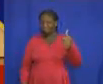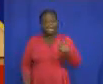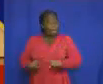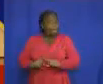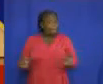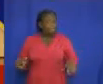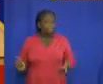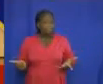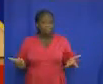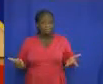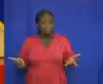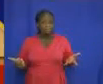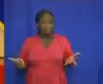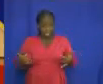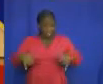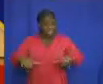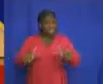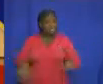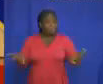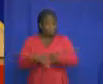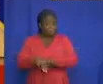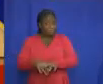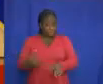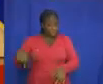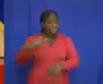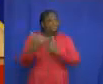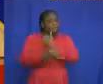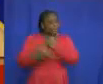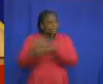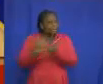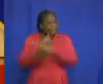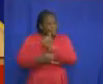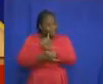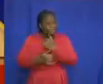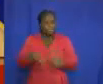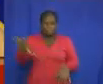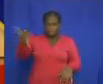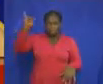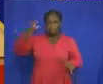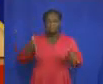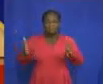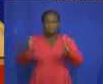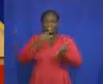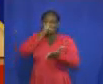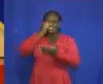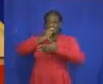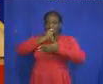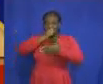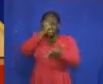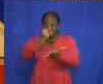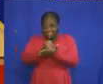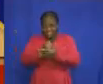Nevertheless, it's still necessary for us in Ghana to find a way to secure further our